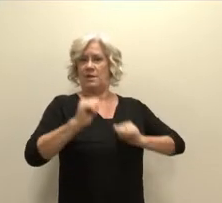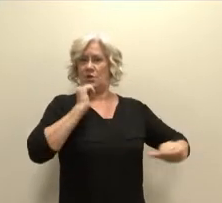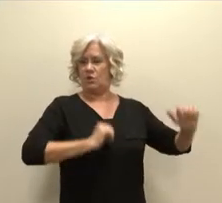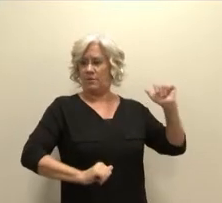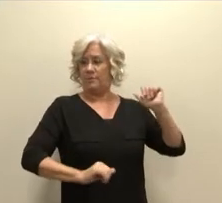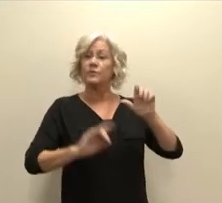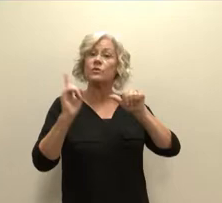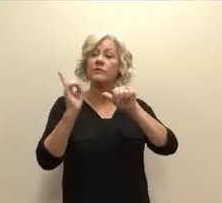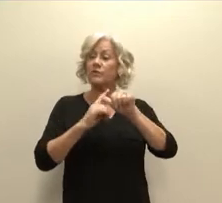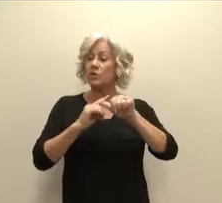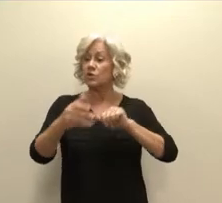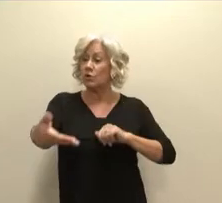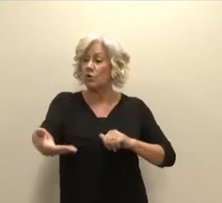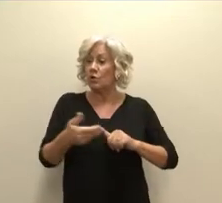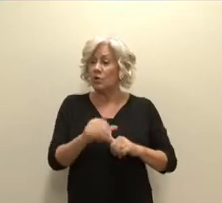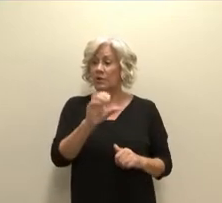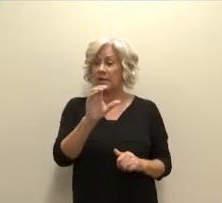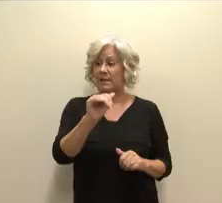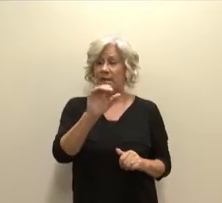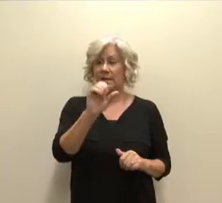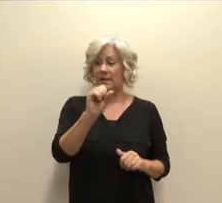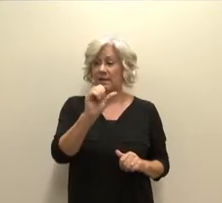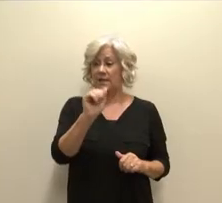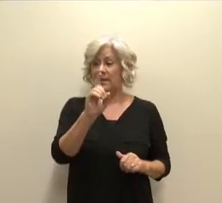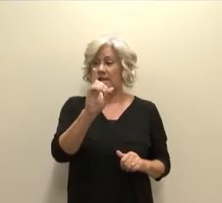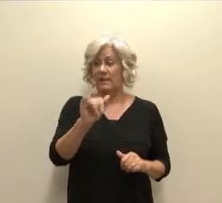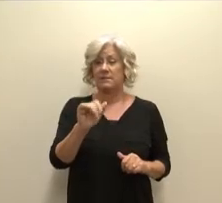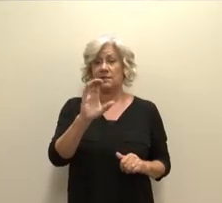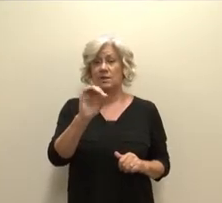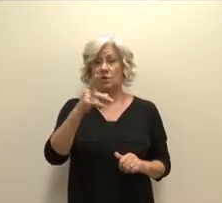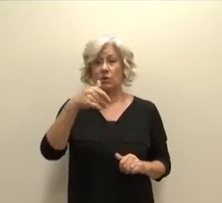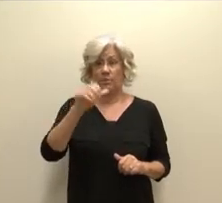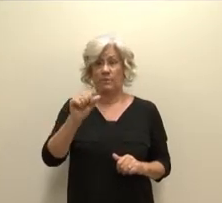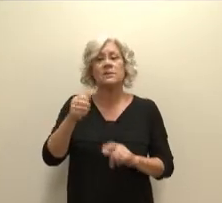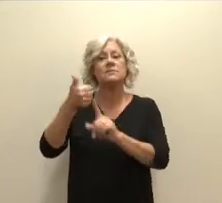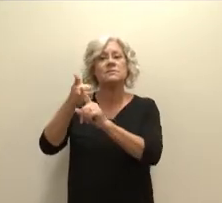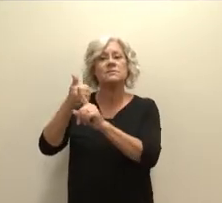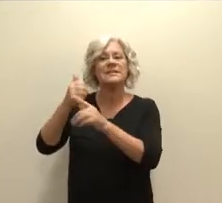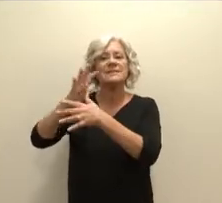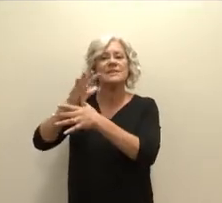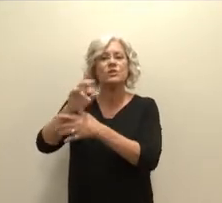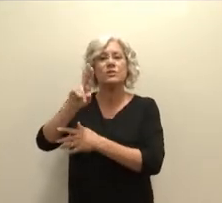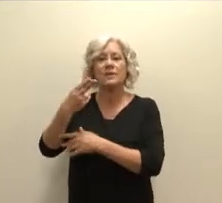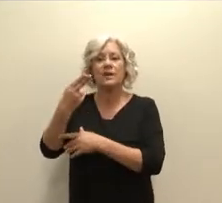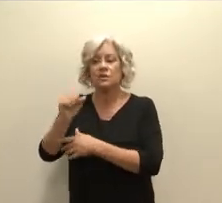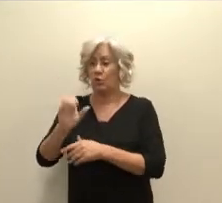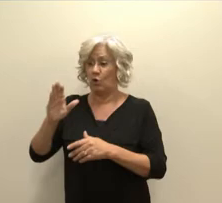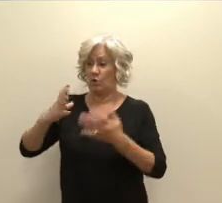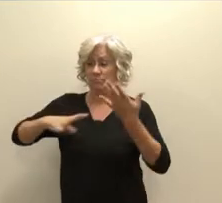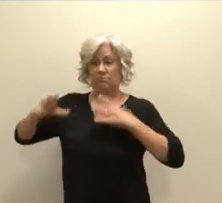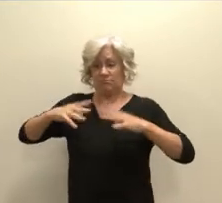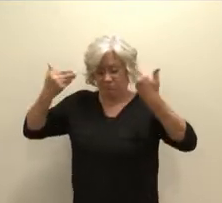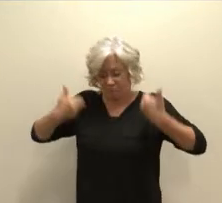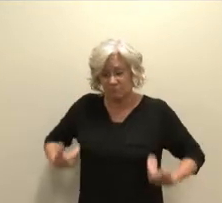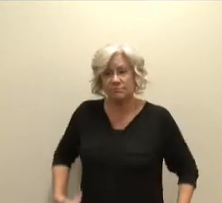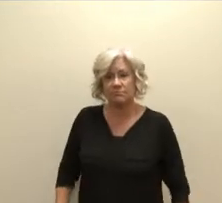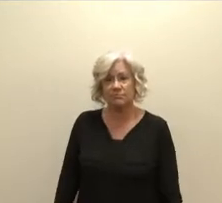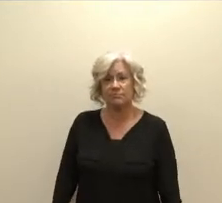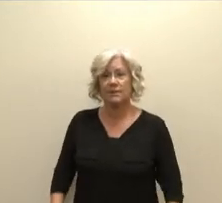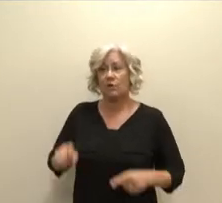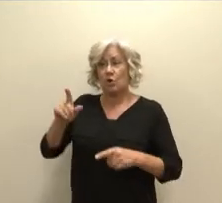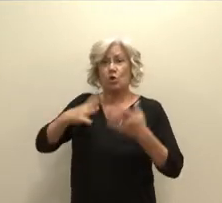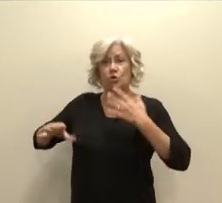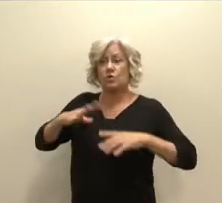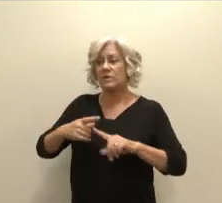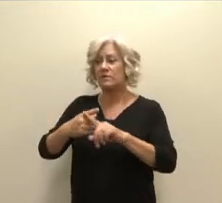First, please welcome back Cassidy Coppas, a senior at University High School, whose costume construction for Christine's dress from